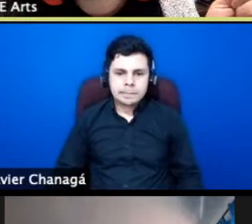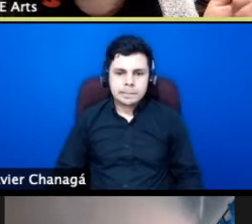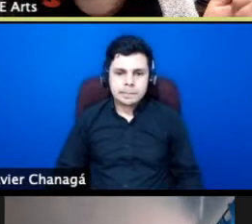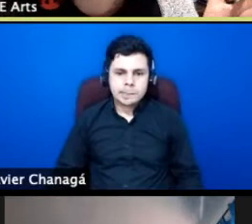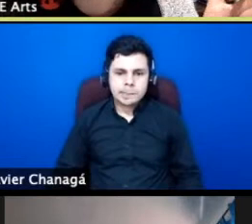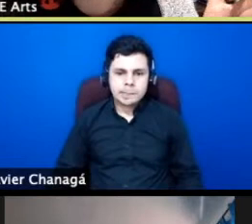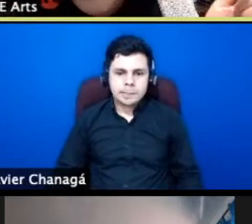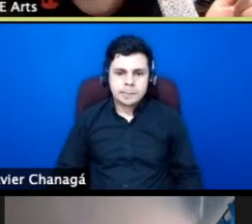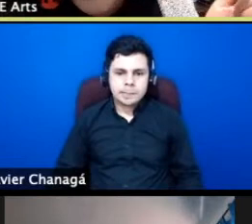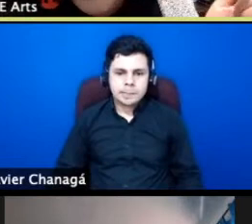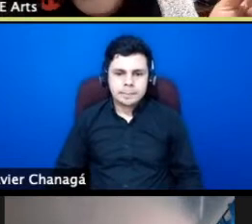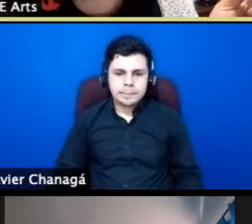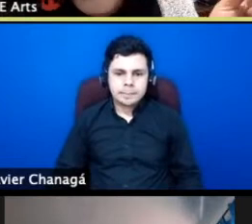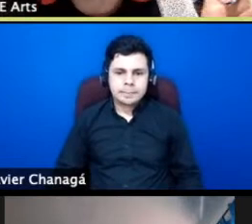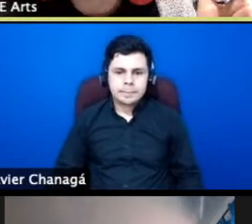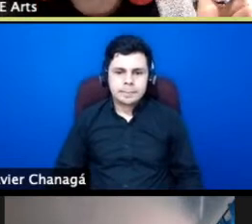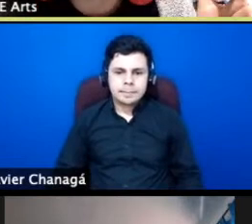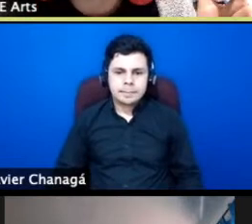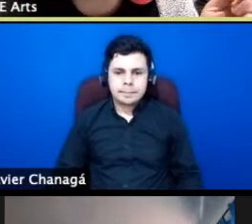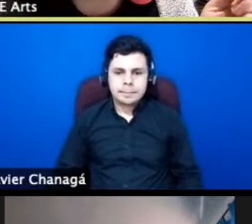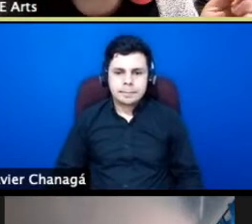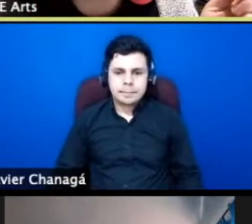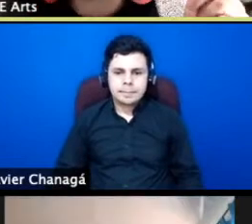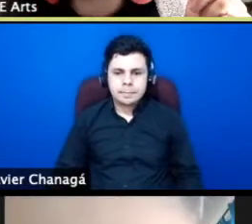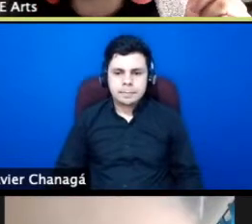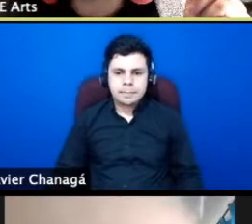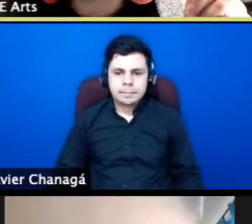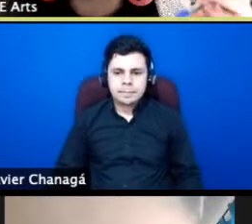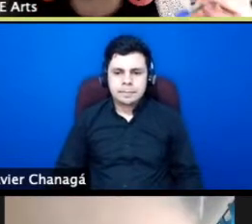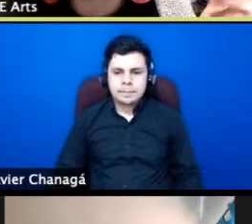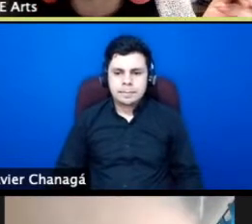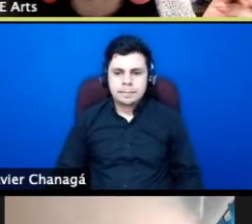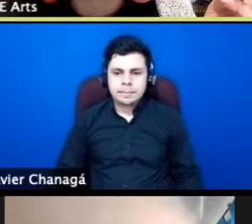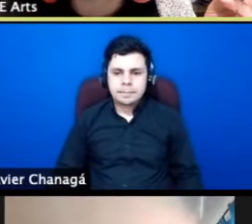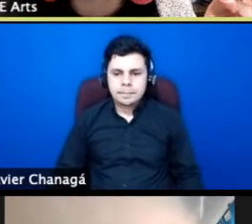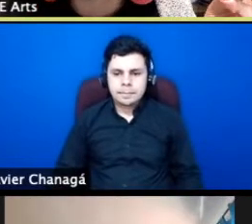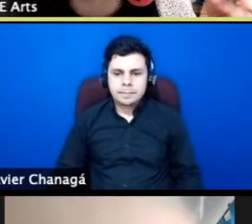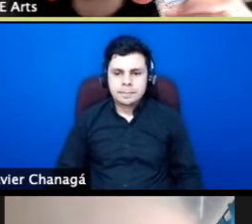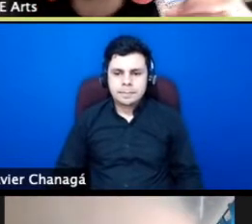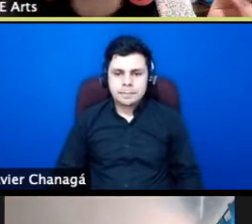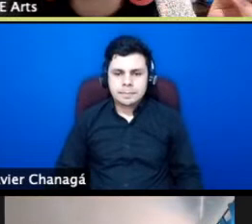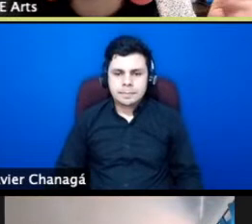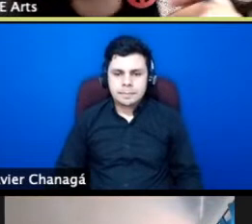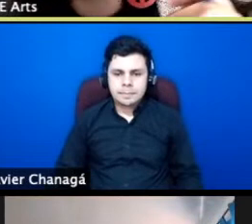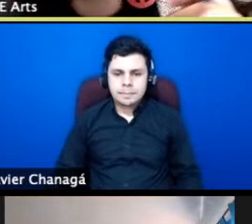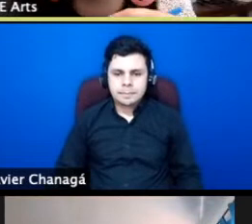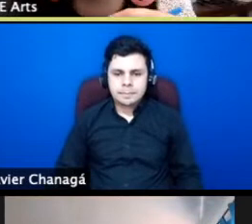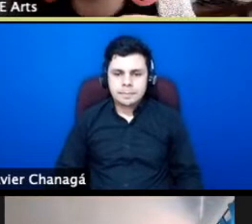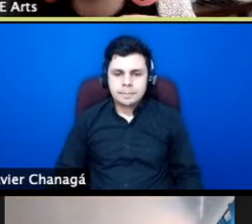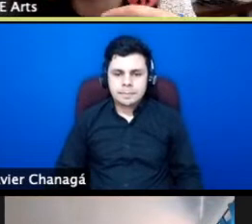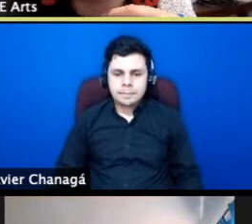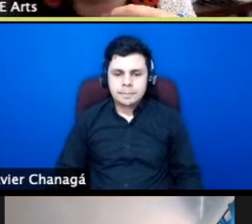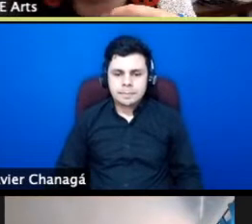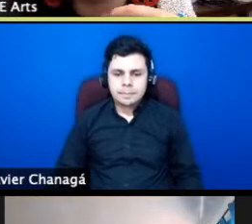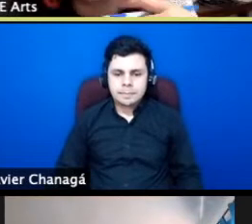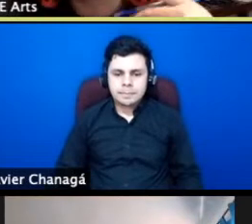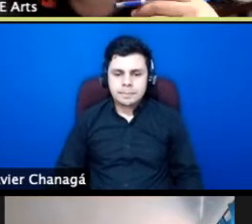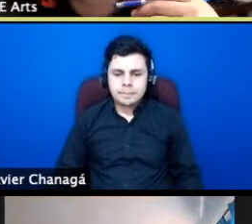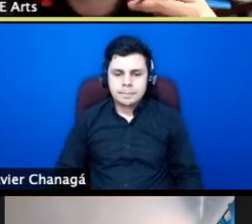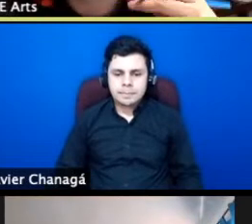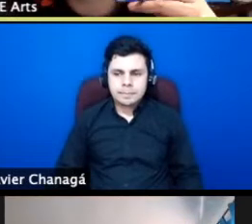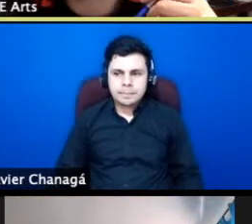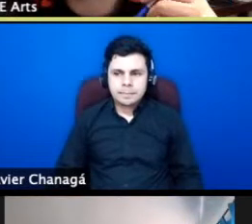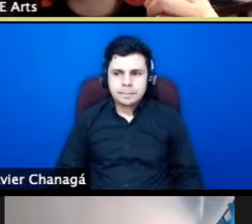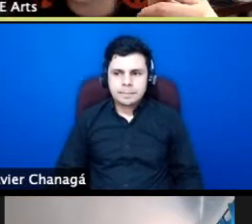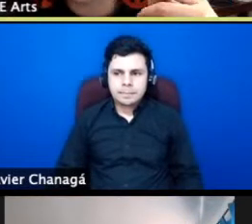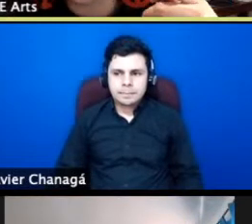¿Quién quiere empezar para yo no seguir diciendo quién empieza? Who wants to start for me not to decide that? ¿Vi una mano, Nini? ¿Vi